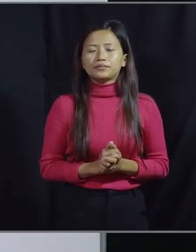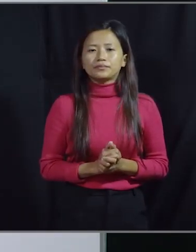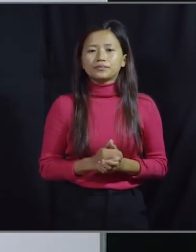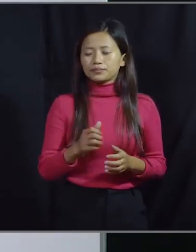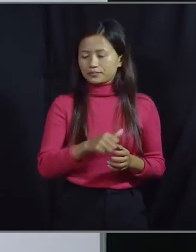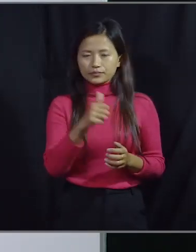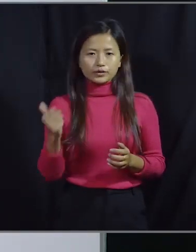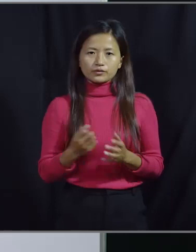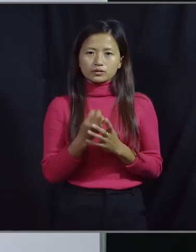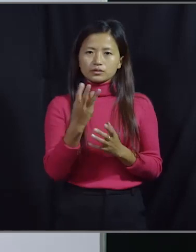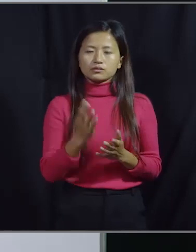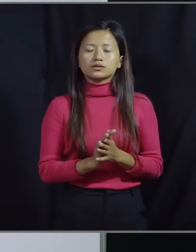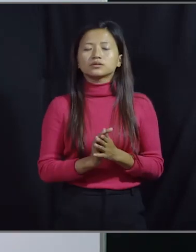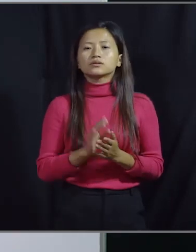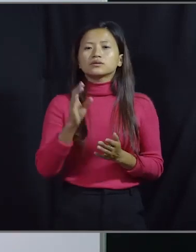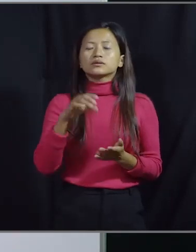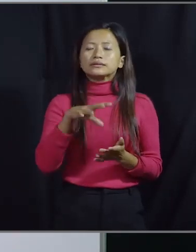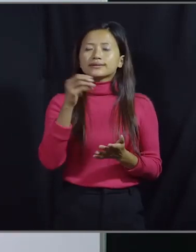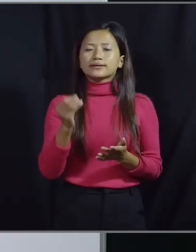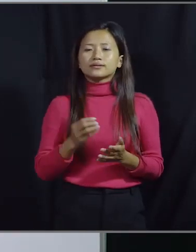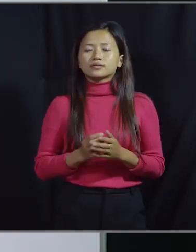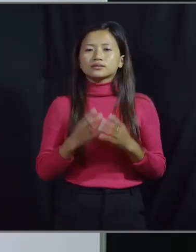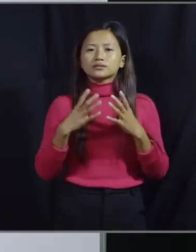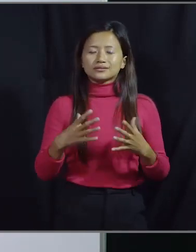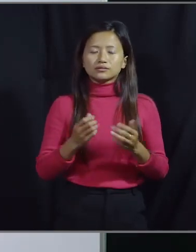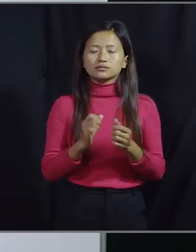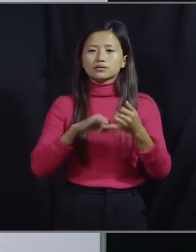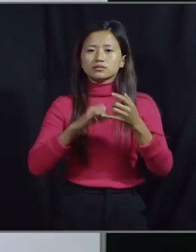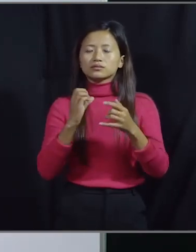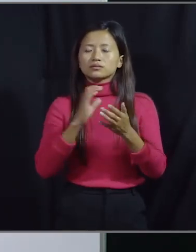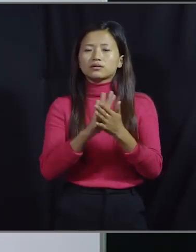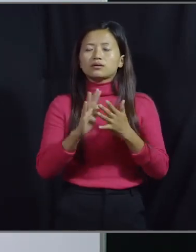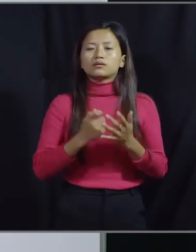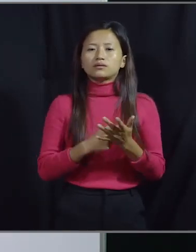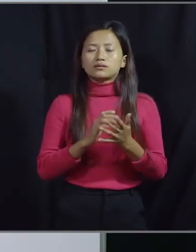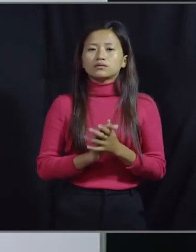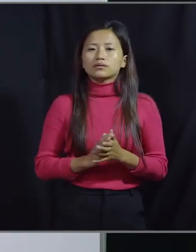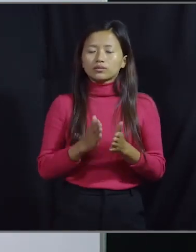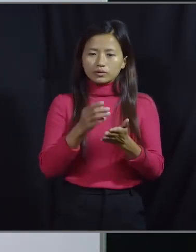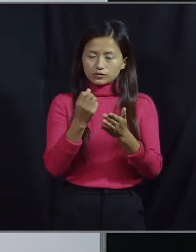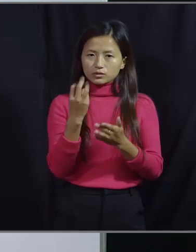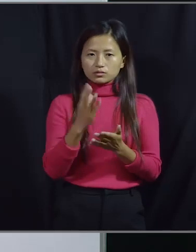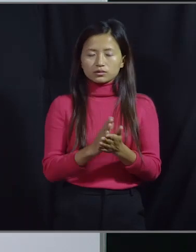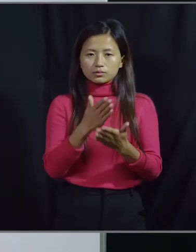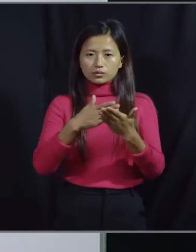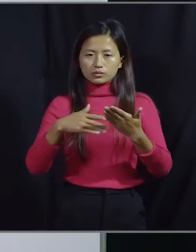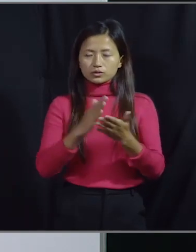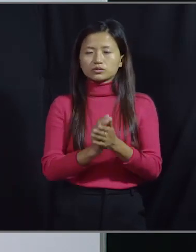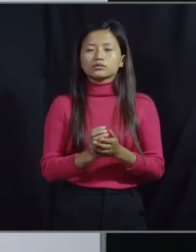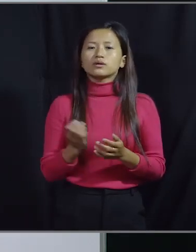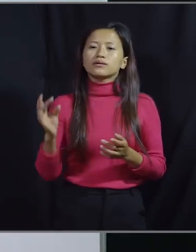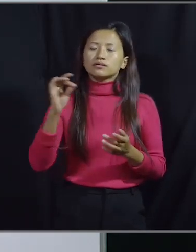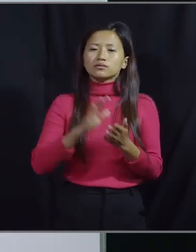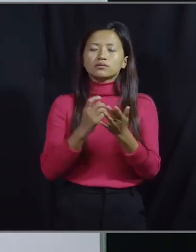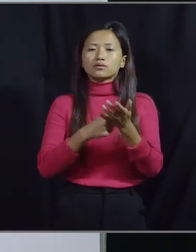So after the calculation of gaining and sacrificing ratio, we will have to calculate the proportion amount of net profit on